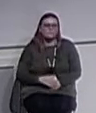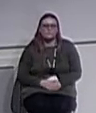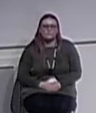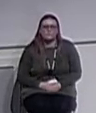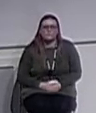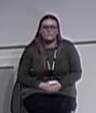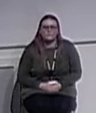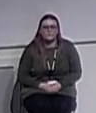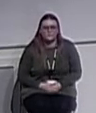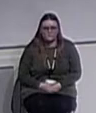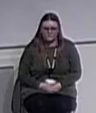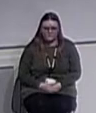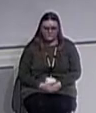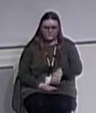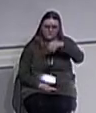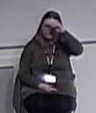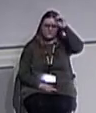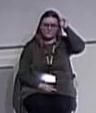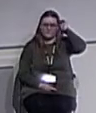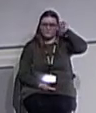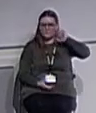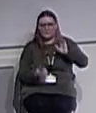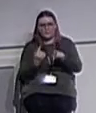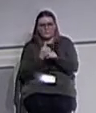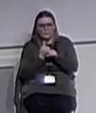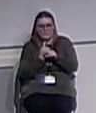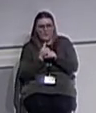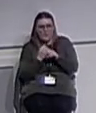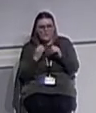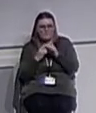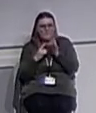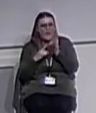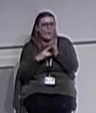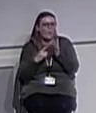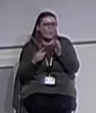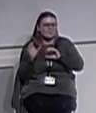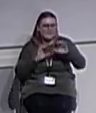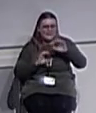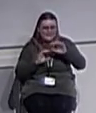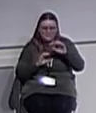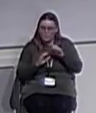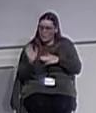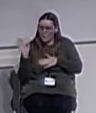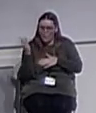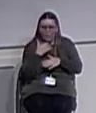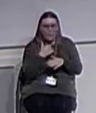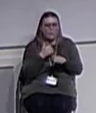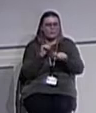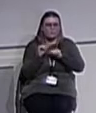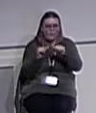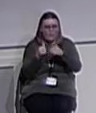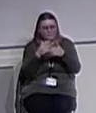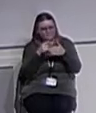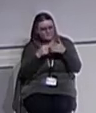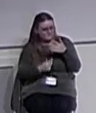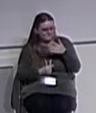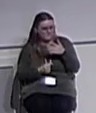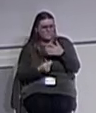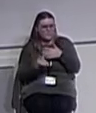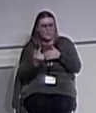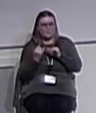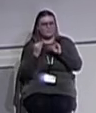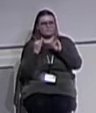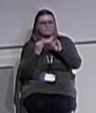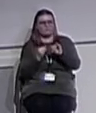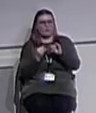microbiology, and I'm here to talk to you about the biosciences, all of our programmes that we do in biosciences. So if you're here for the wrong talk, feel